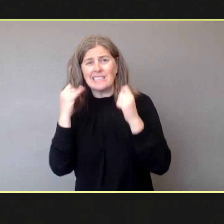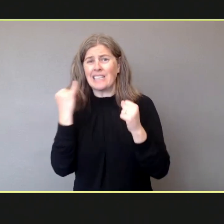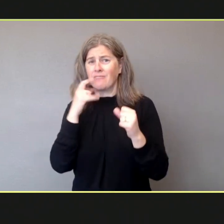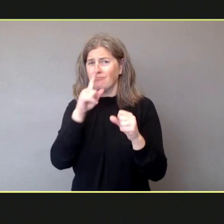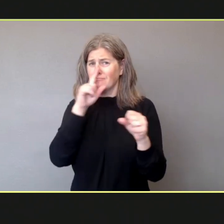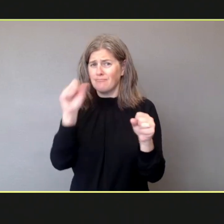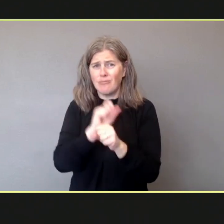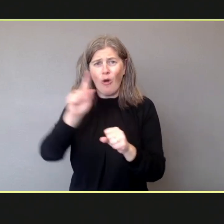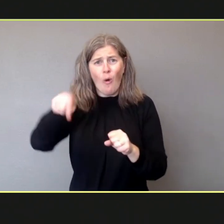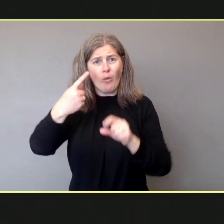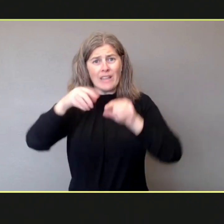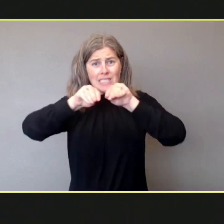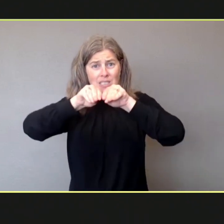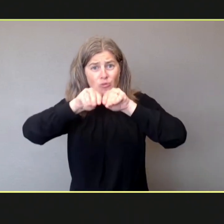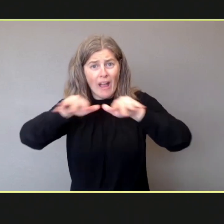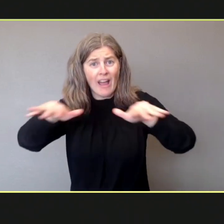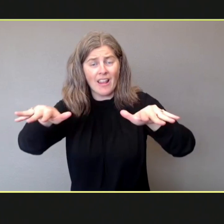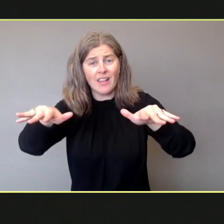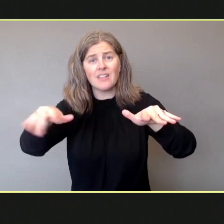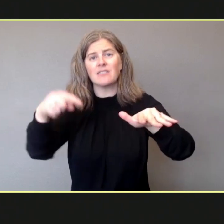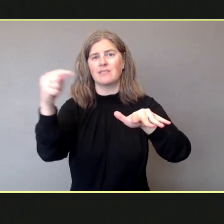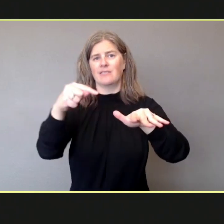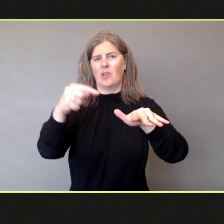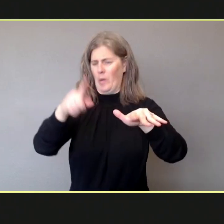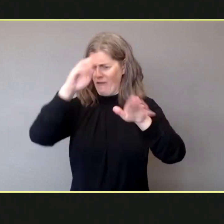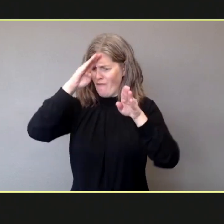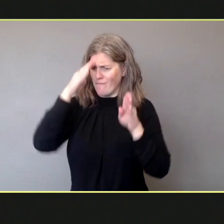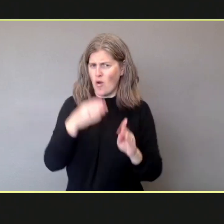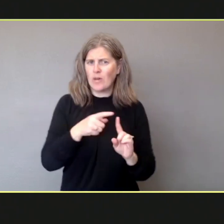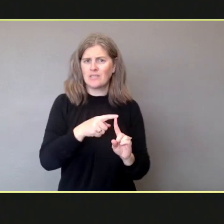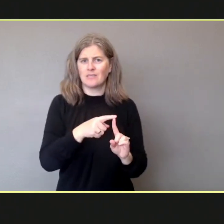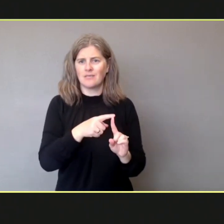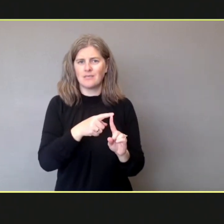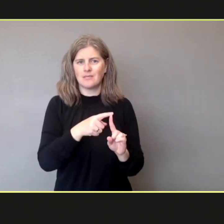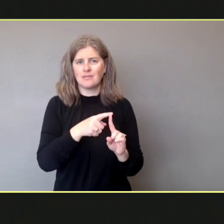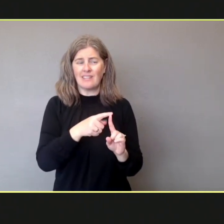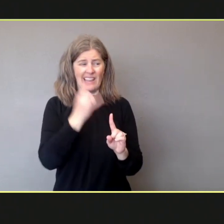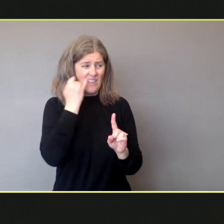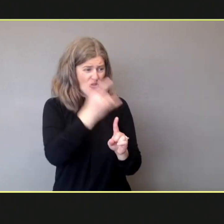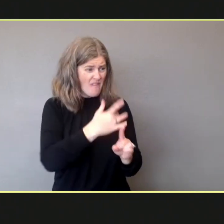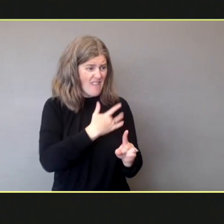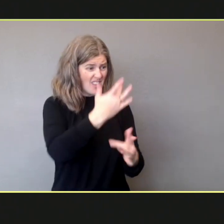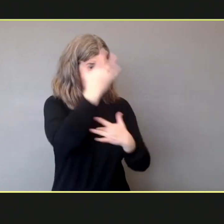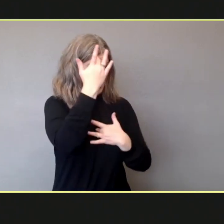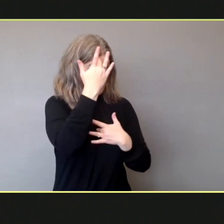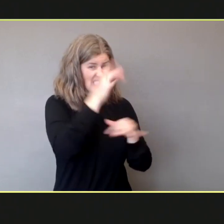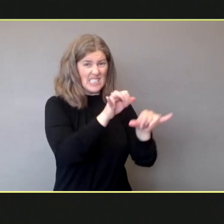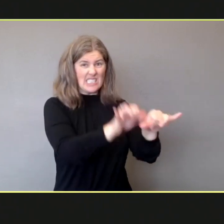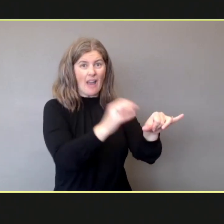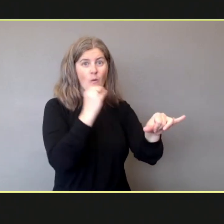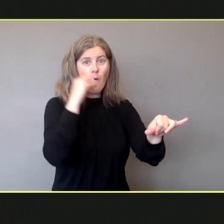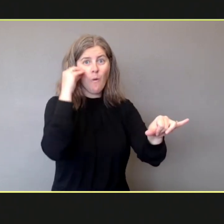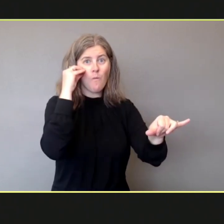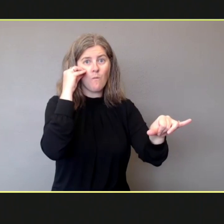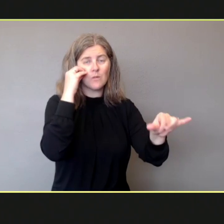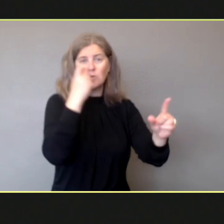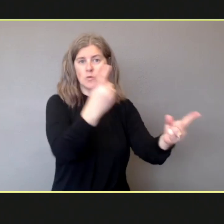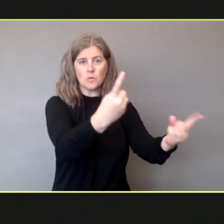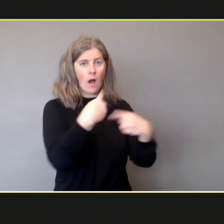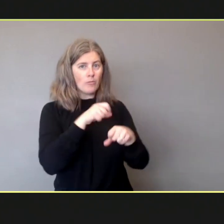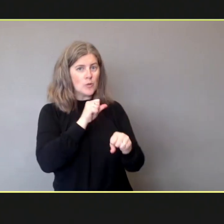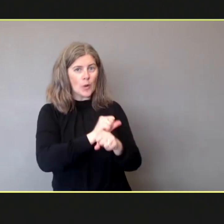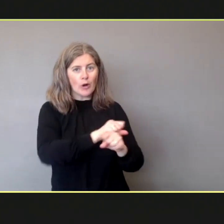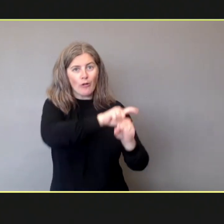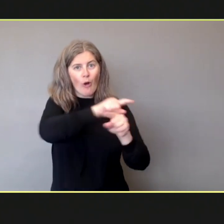talking about spread, then what we're really talking about is don't come to work sick, don't go out if you're sick and interact with